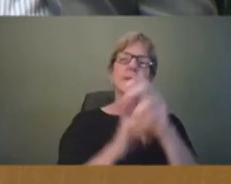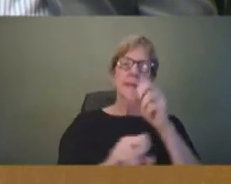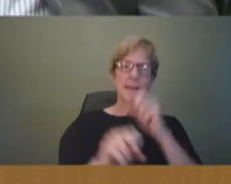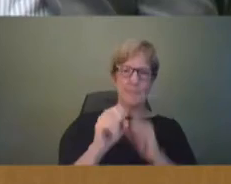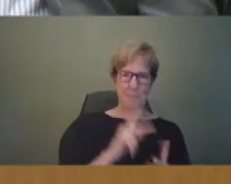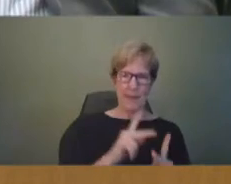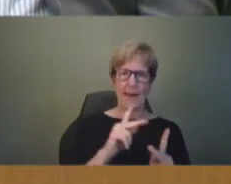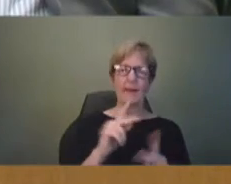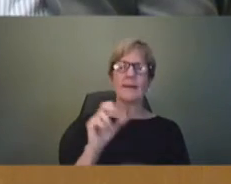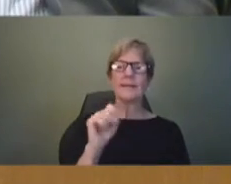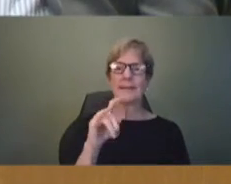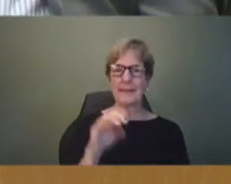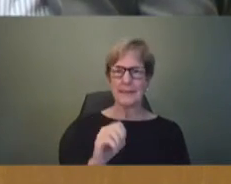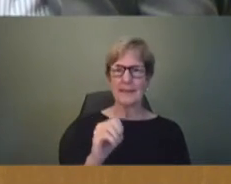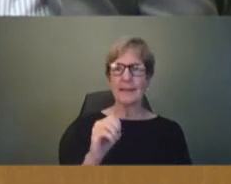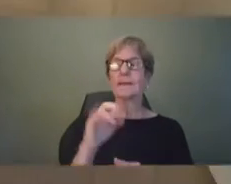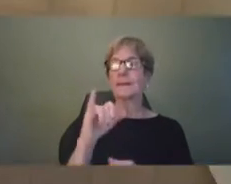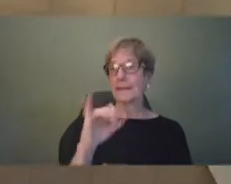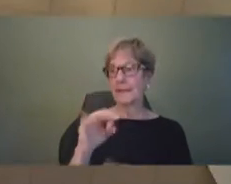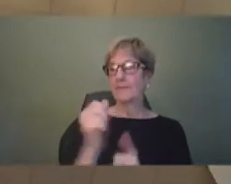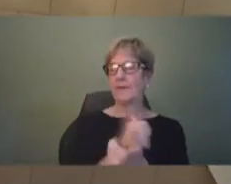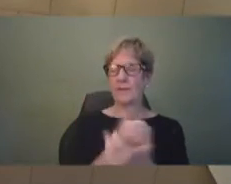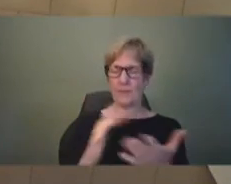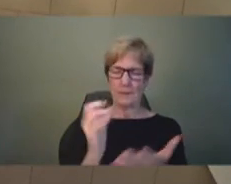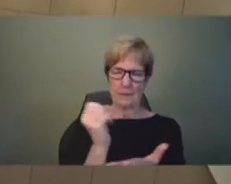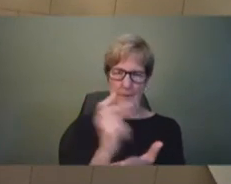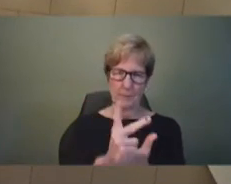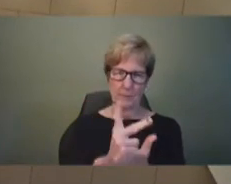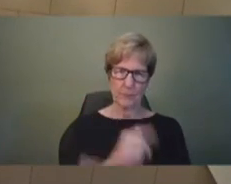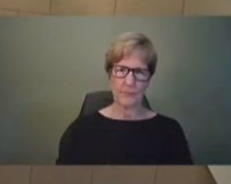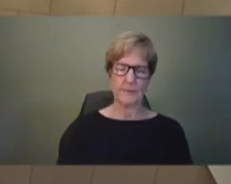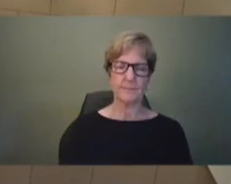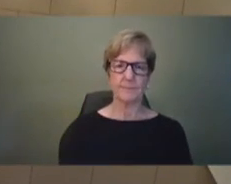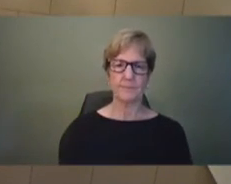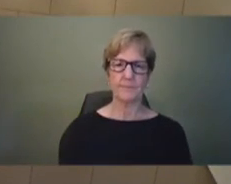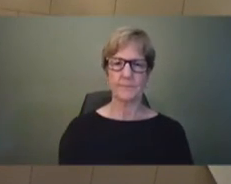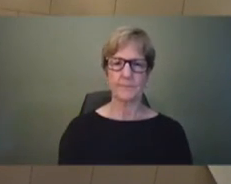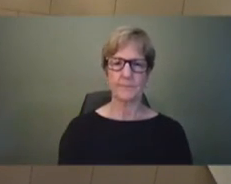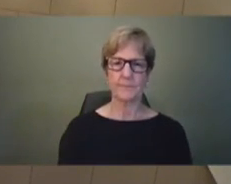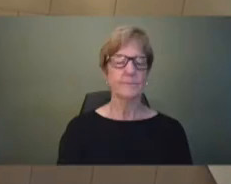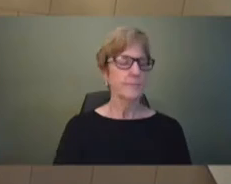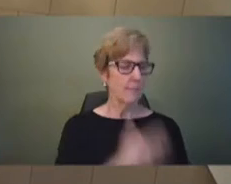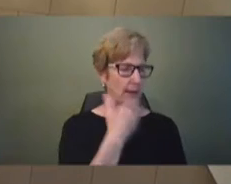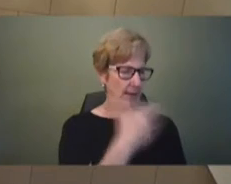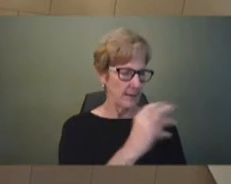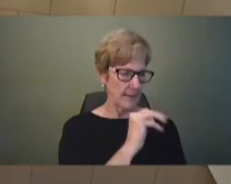if everything is approved thank you thank you miss